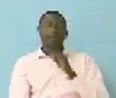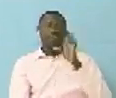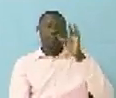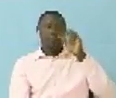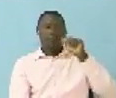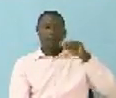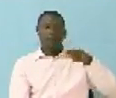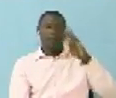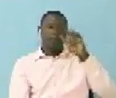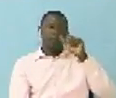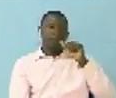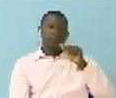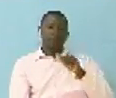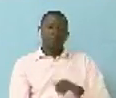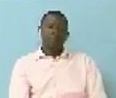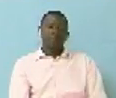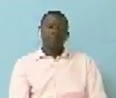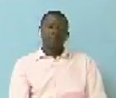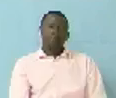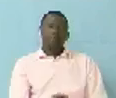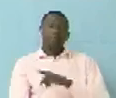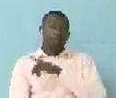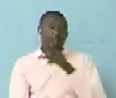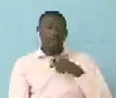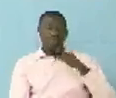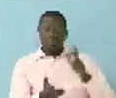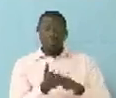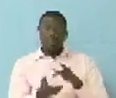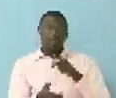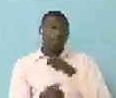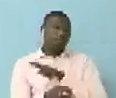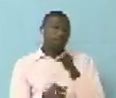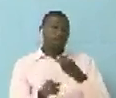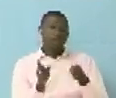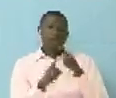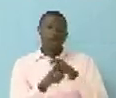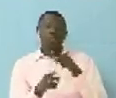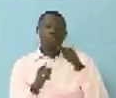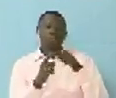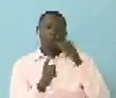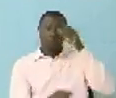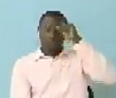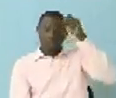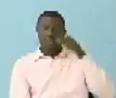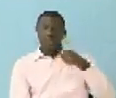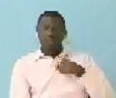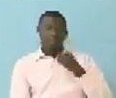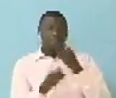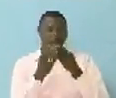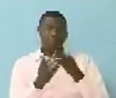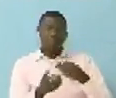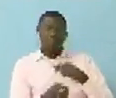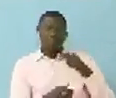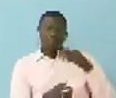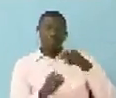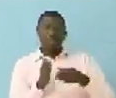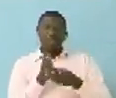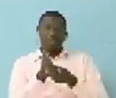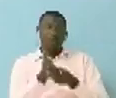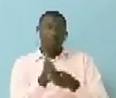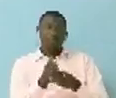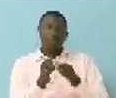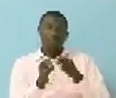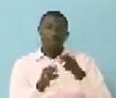question. it difficult. They confirm it here that they reported the president. I said it here that me, as the head of the panel, we reported the